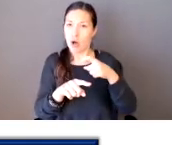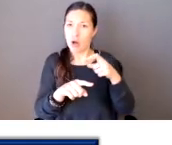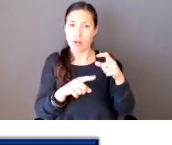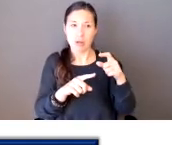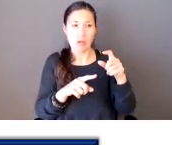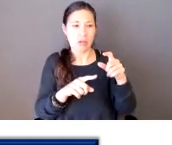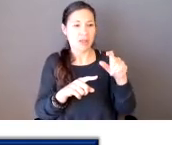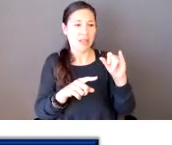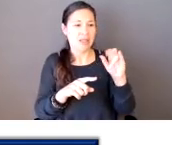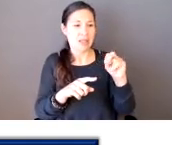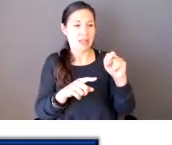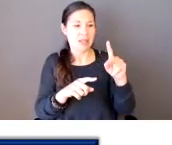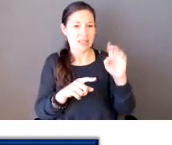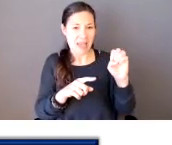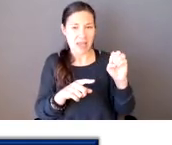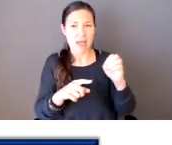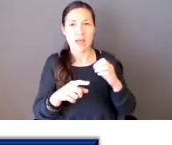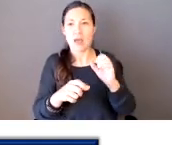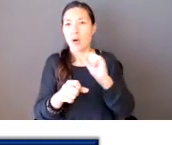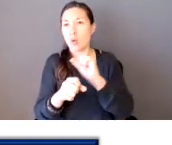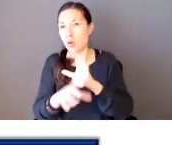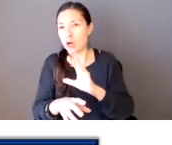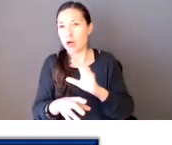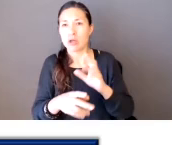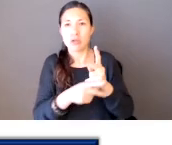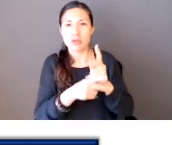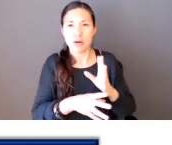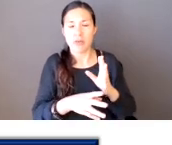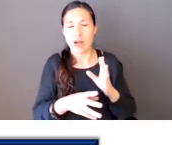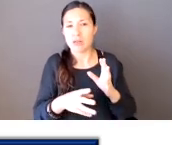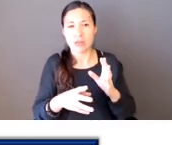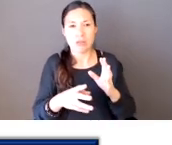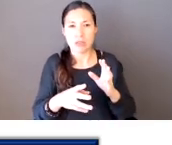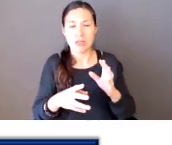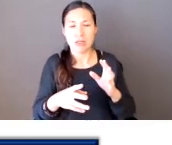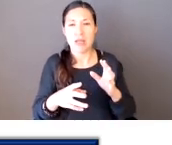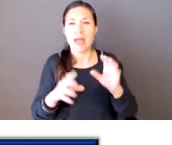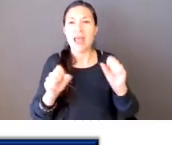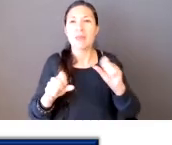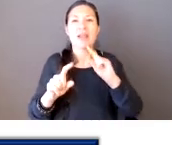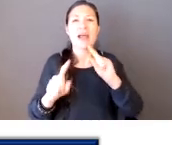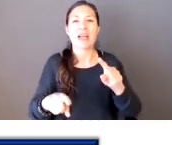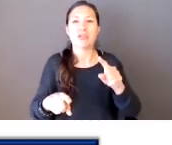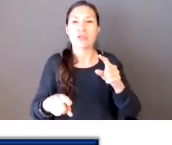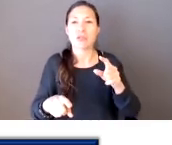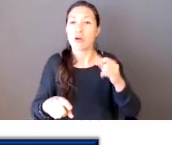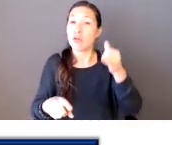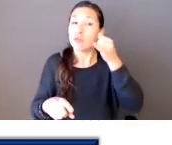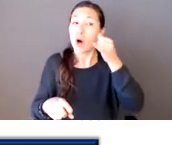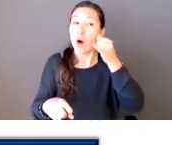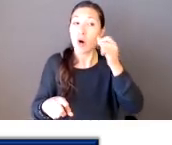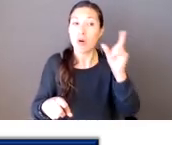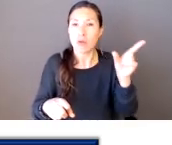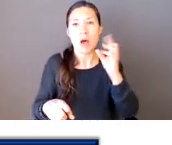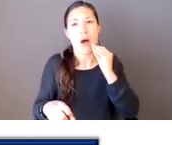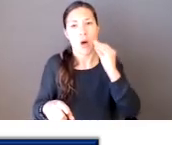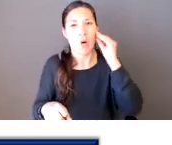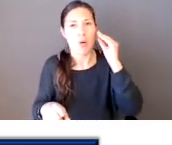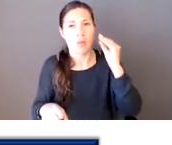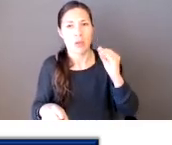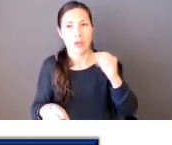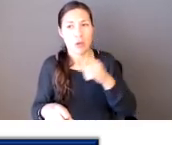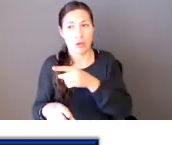and supervisors. It's like they're all sitting in the office based on the setup that they have. So you wouldn't know that they're